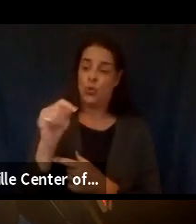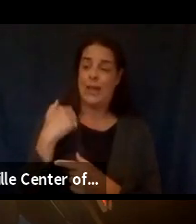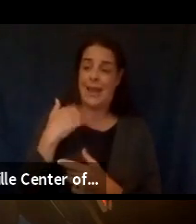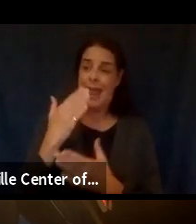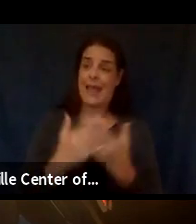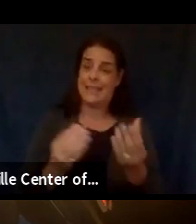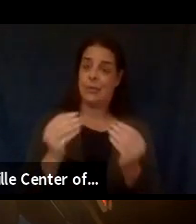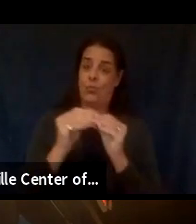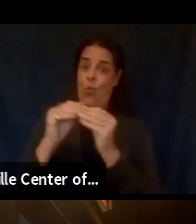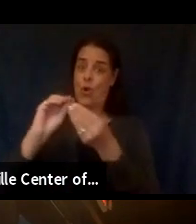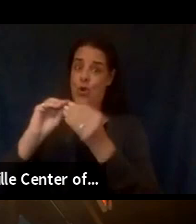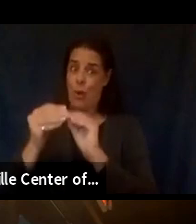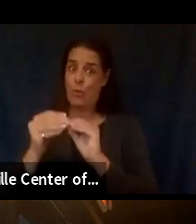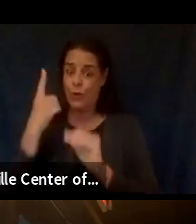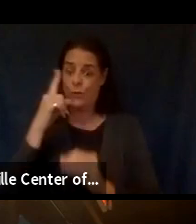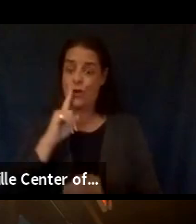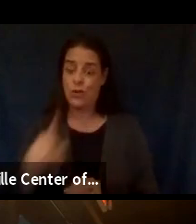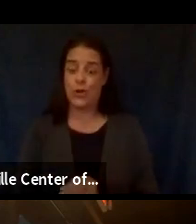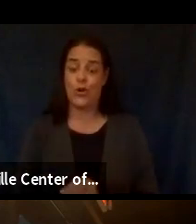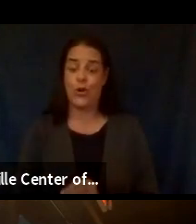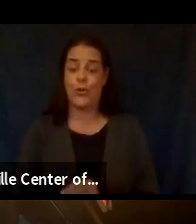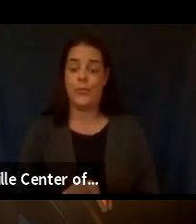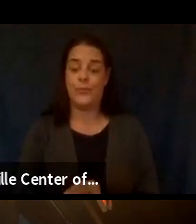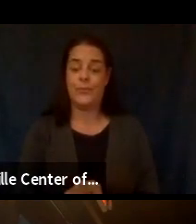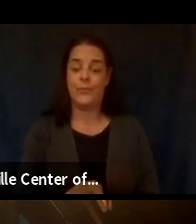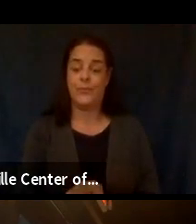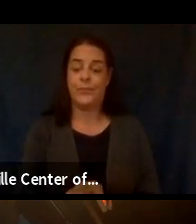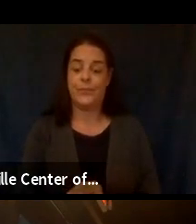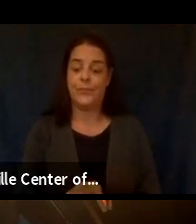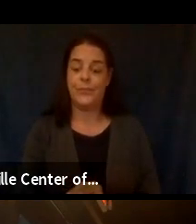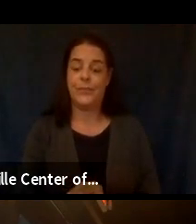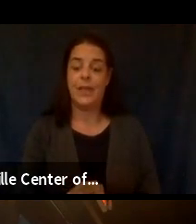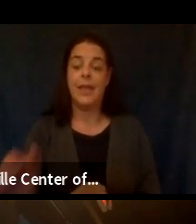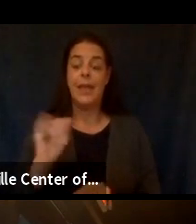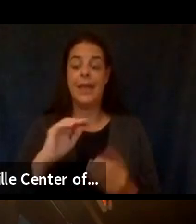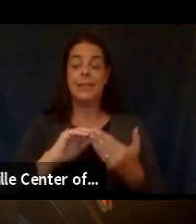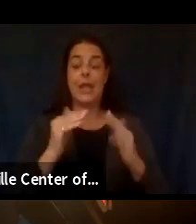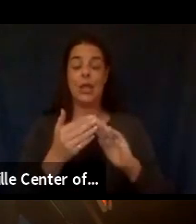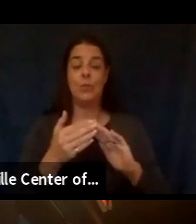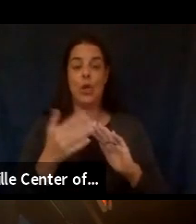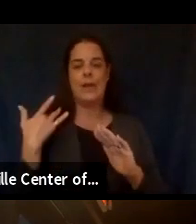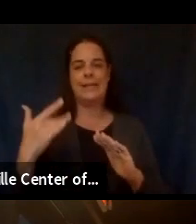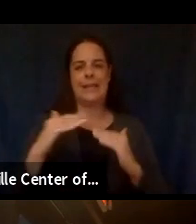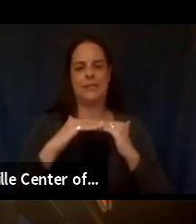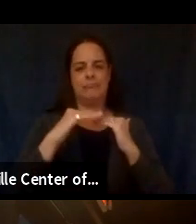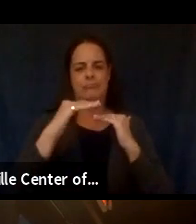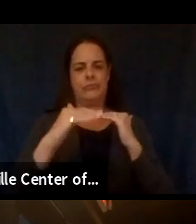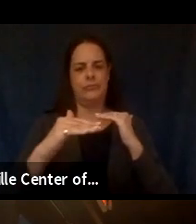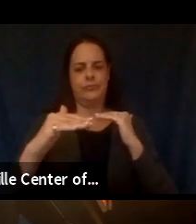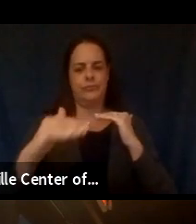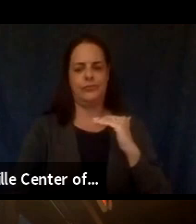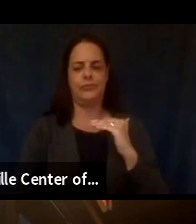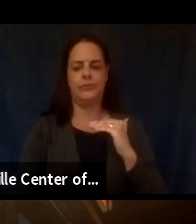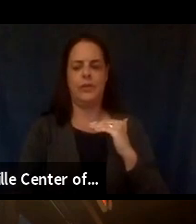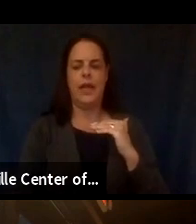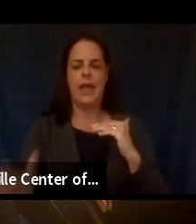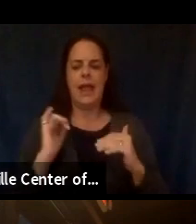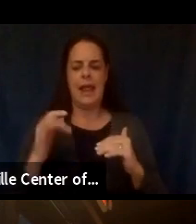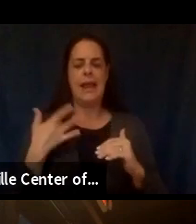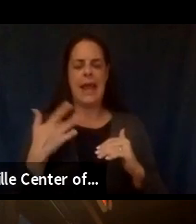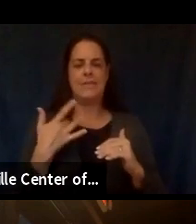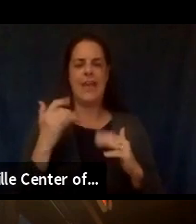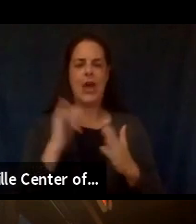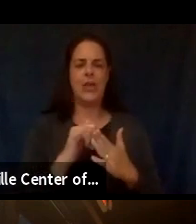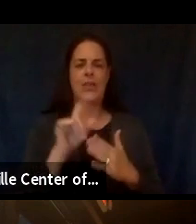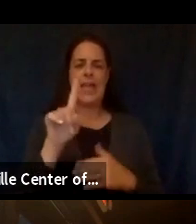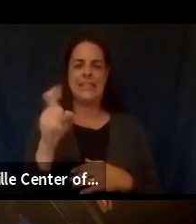rising numbers, no question. The community has inflected plateau, and I do sense is from a diagnosed